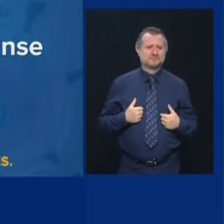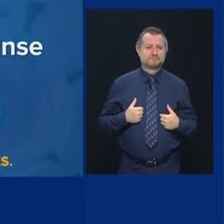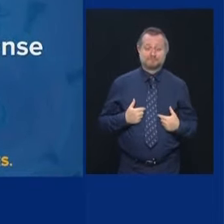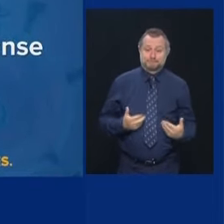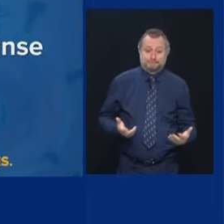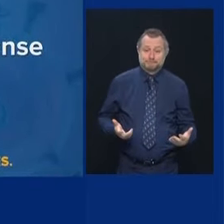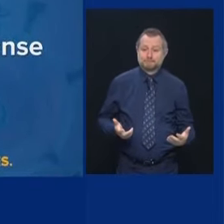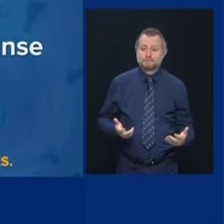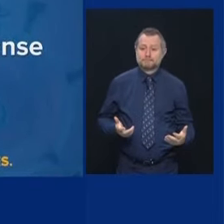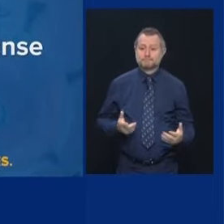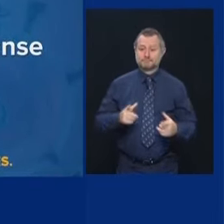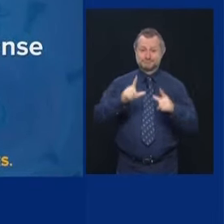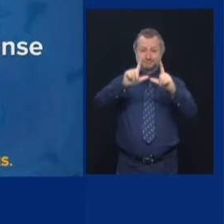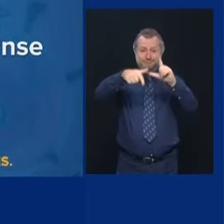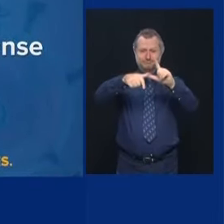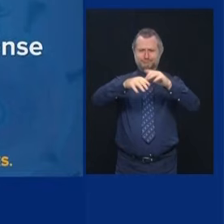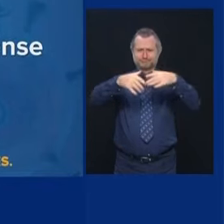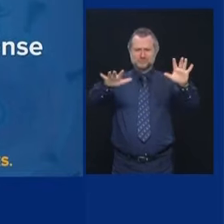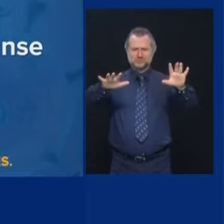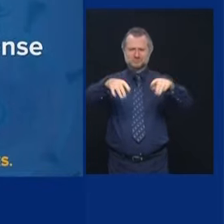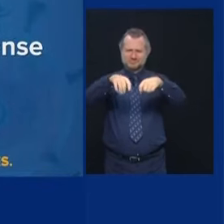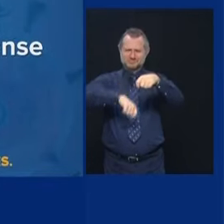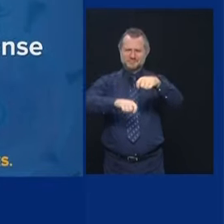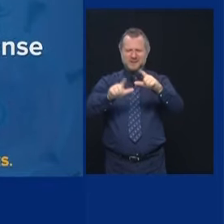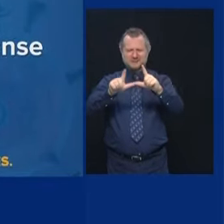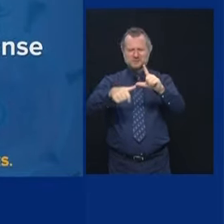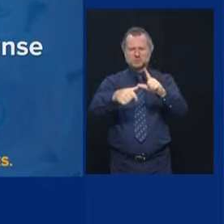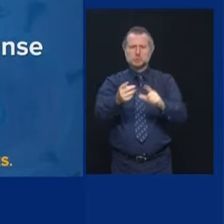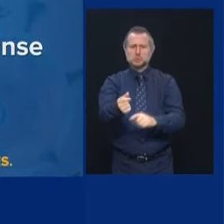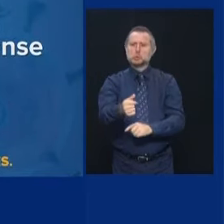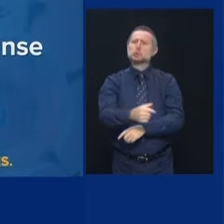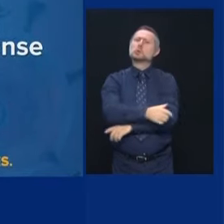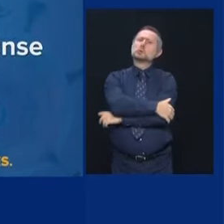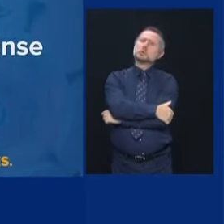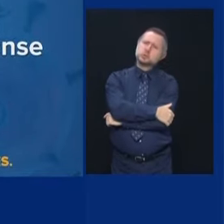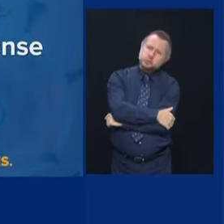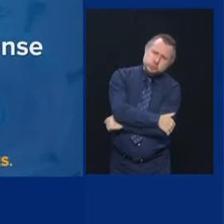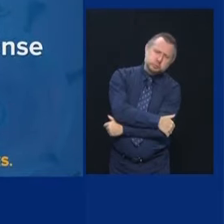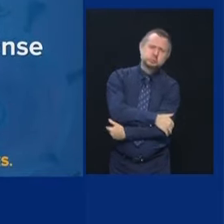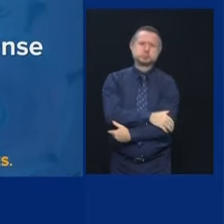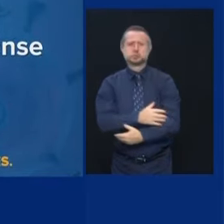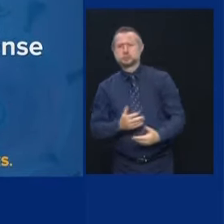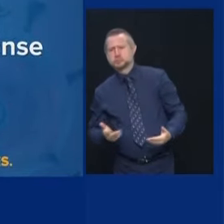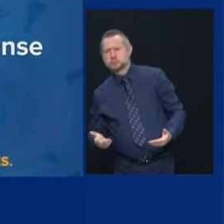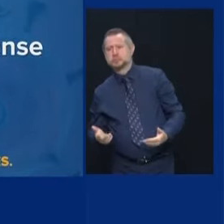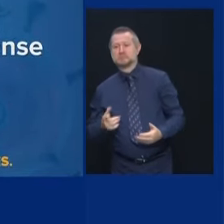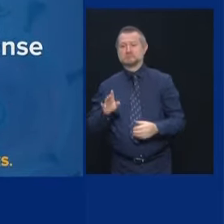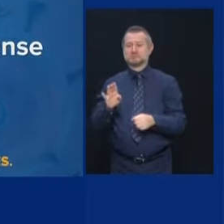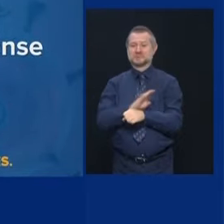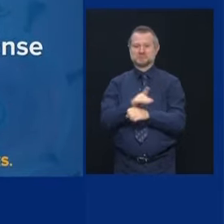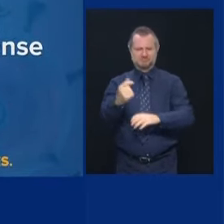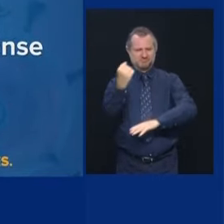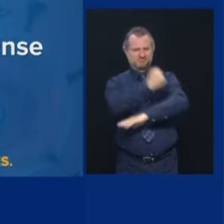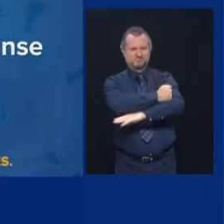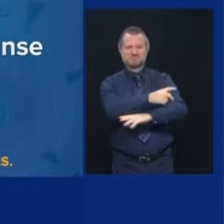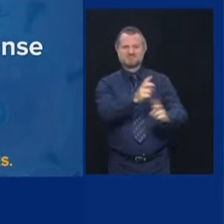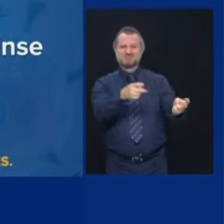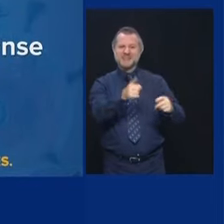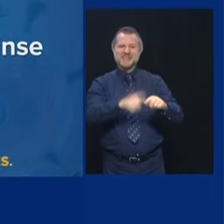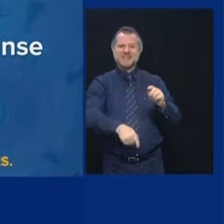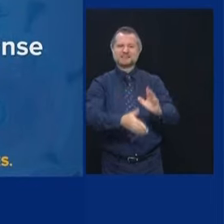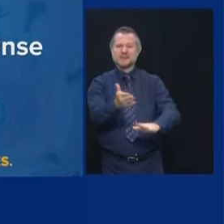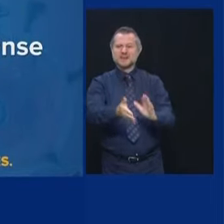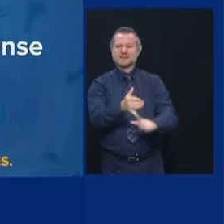Immediate license revocation is very difficult. That business basically closes. People lose their